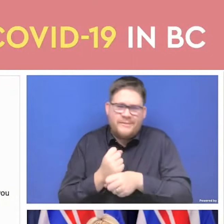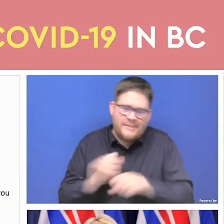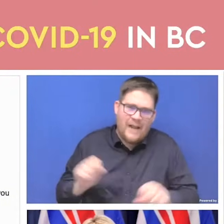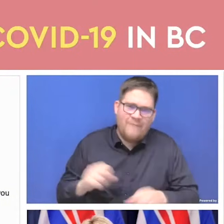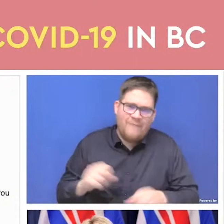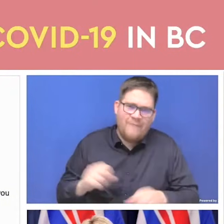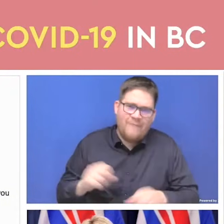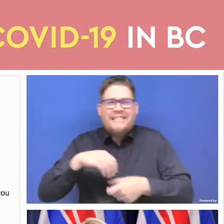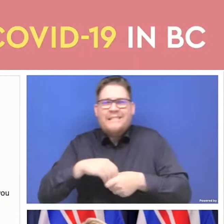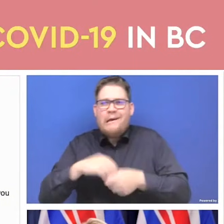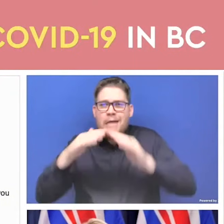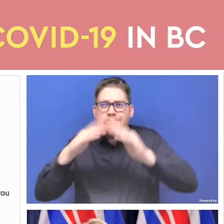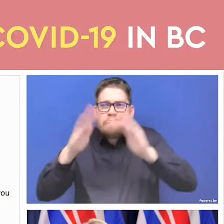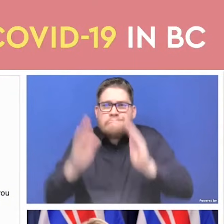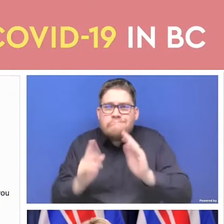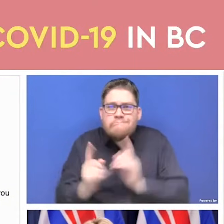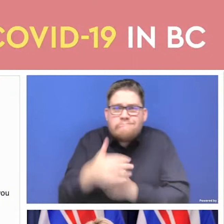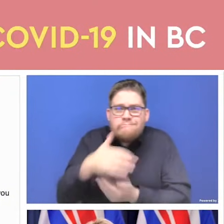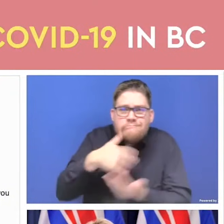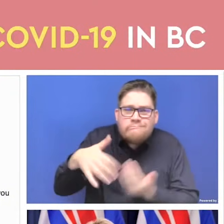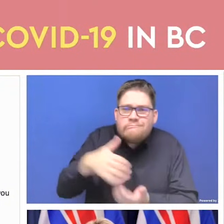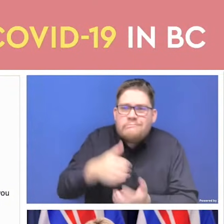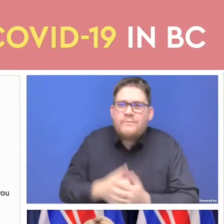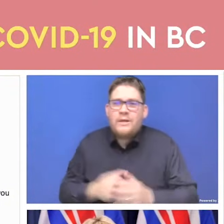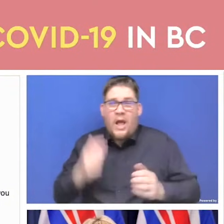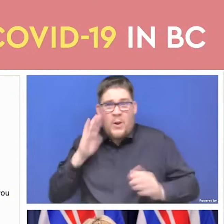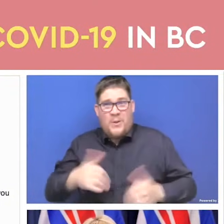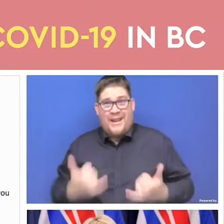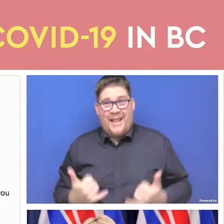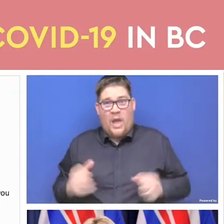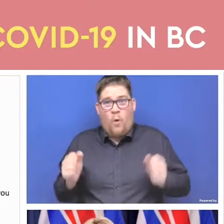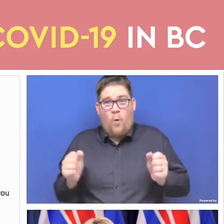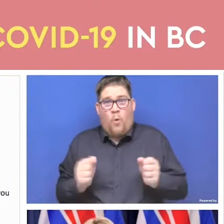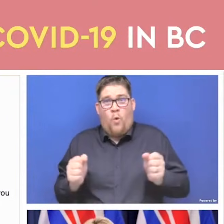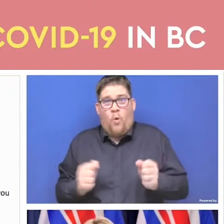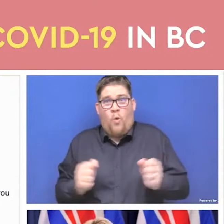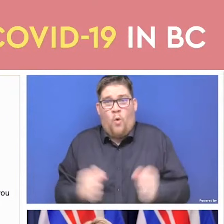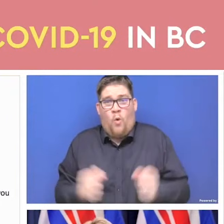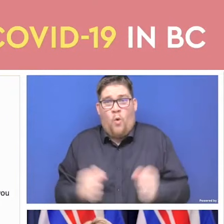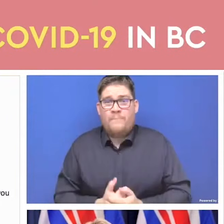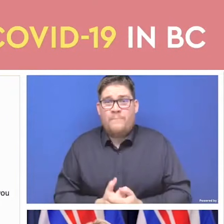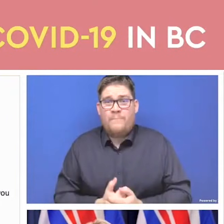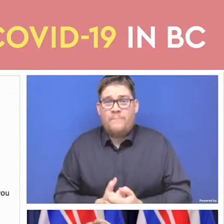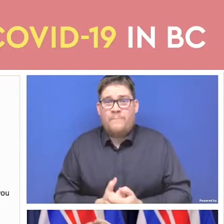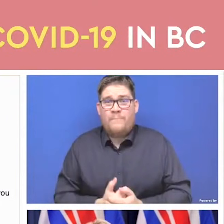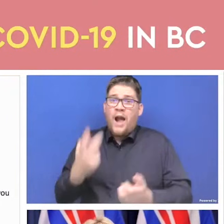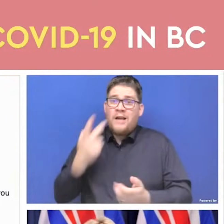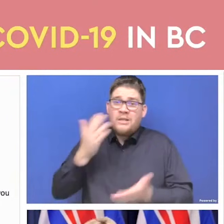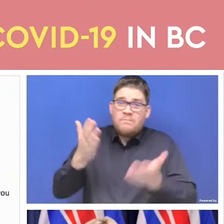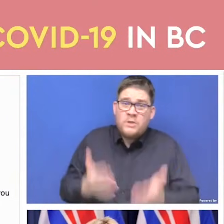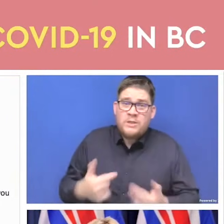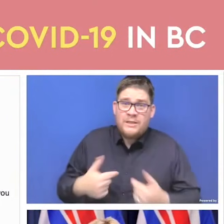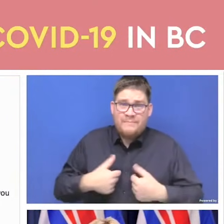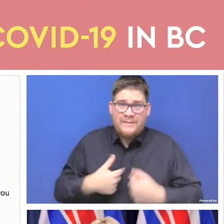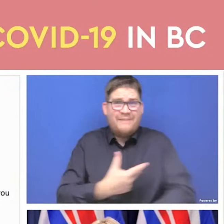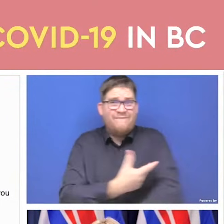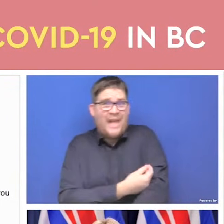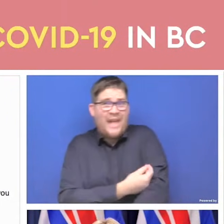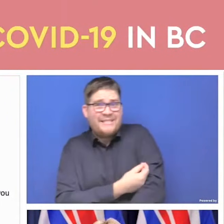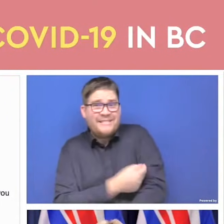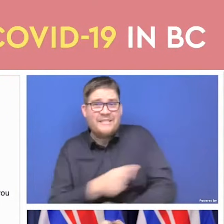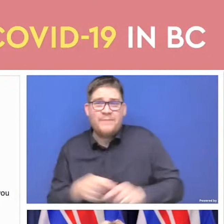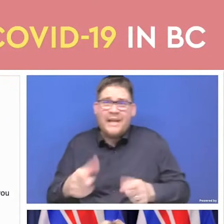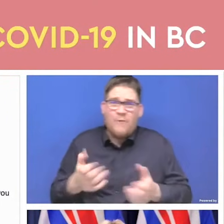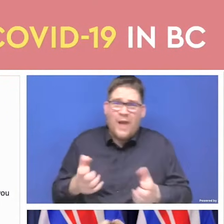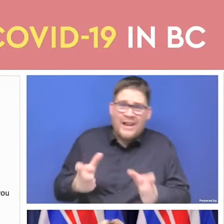it's somebody that you want to see who is immune compromised, outdoors is safer. So again, remind ourselves to